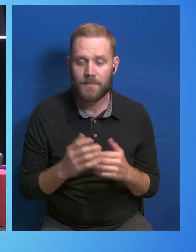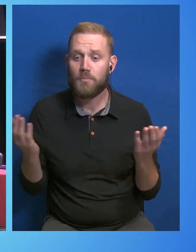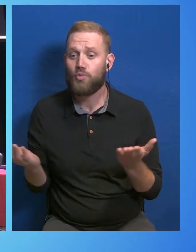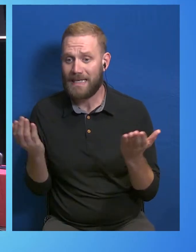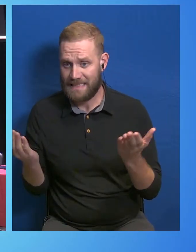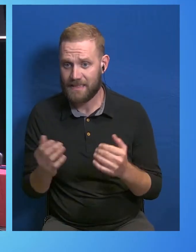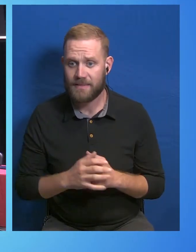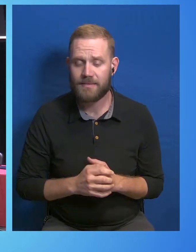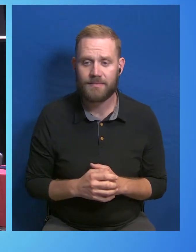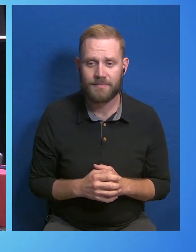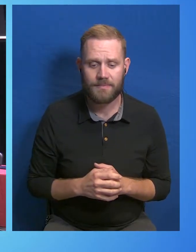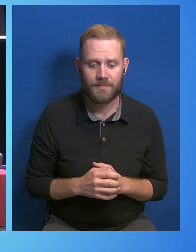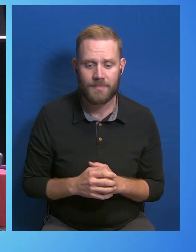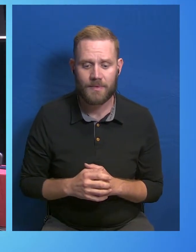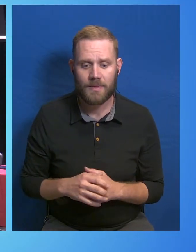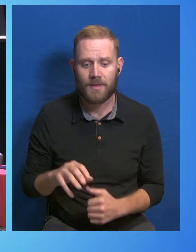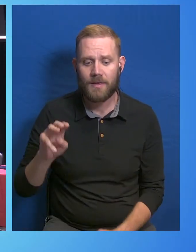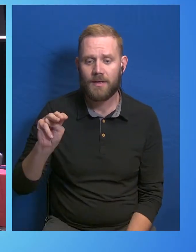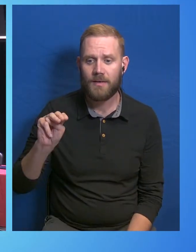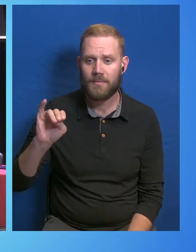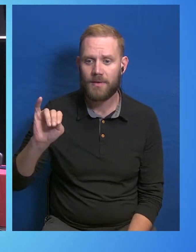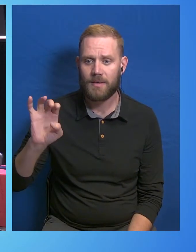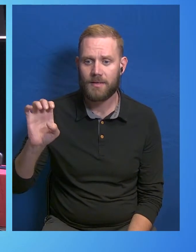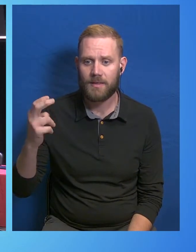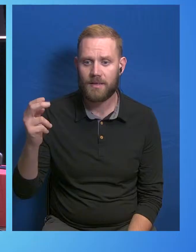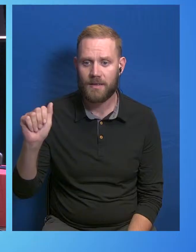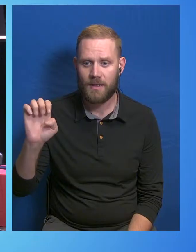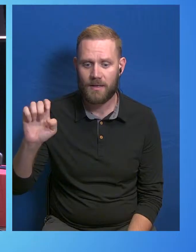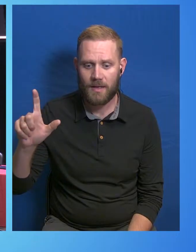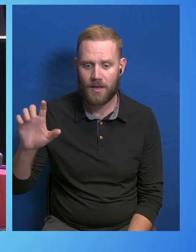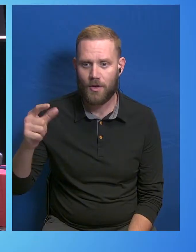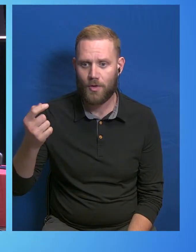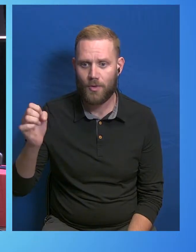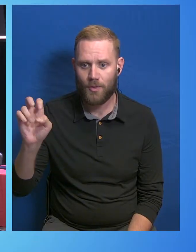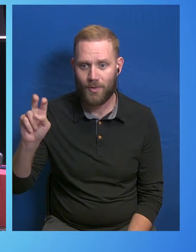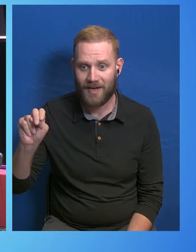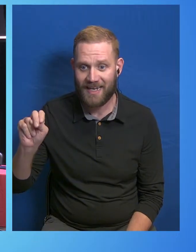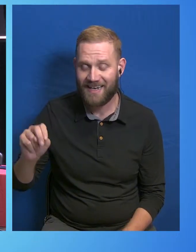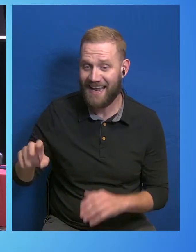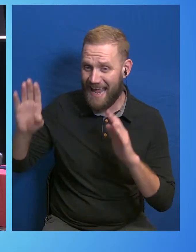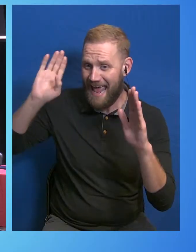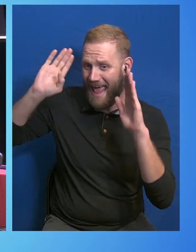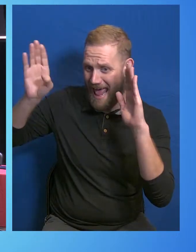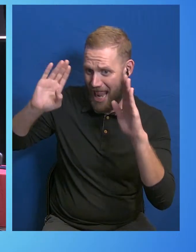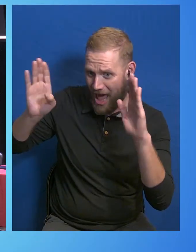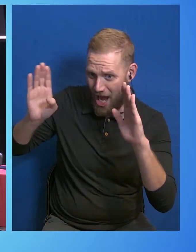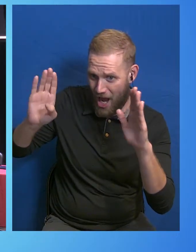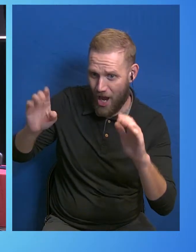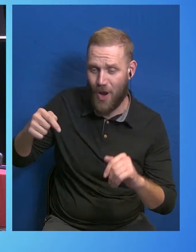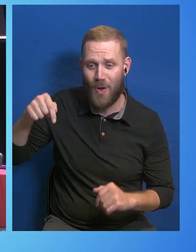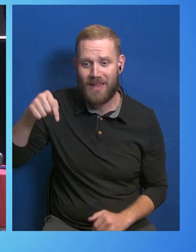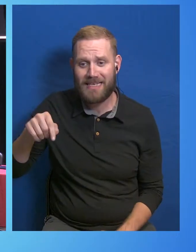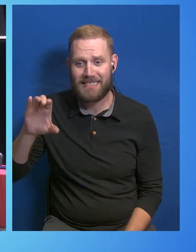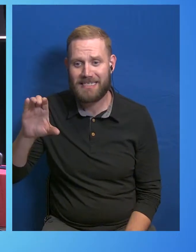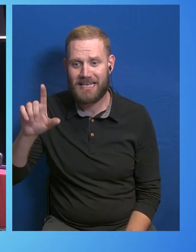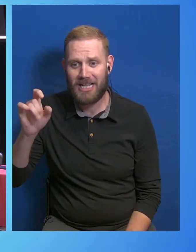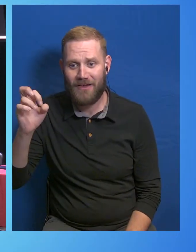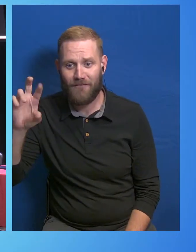Thank you. Michael Gordon. I'm present. Hello, this is Clifford.